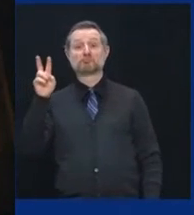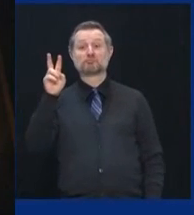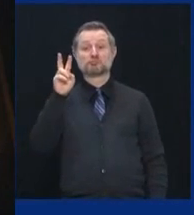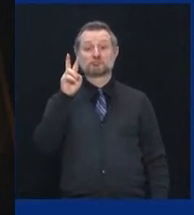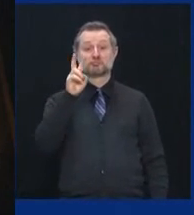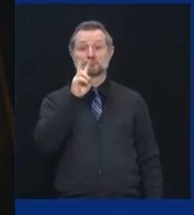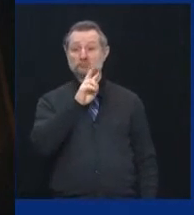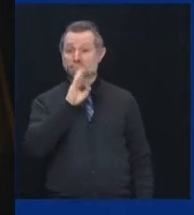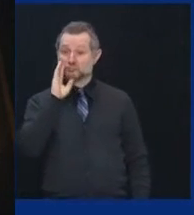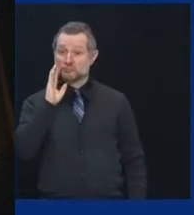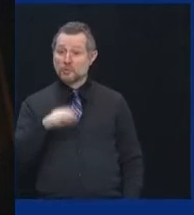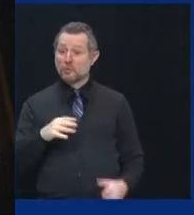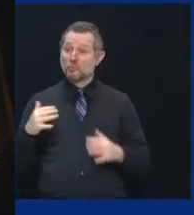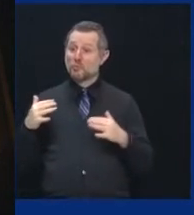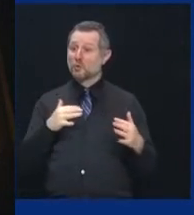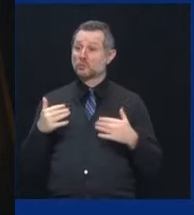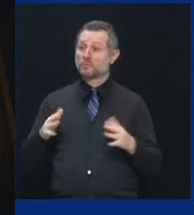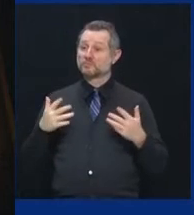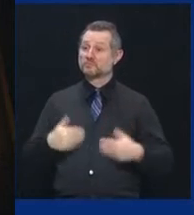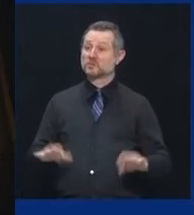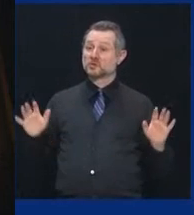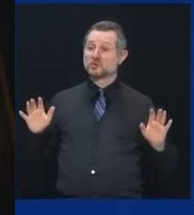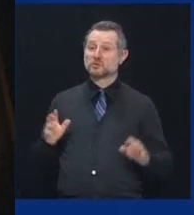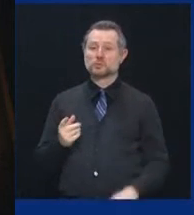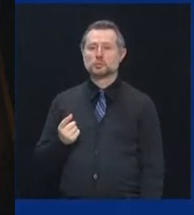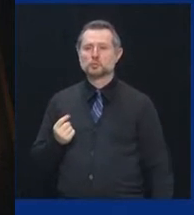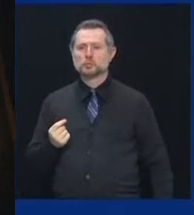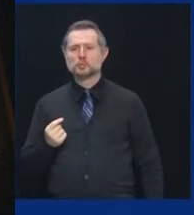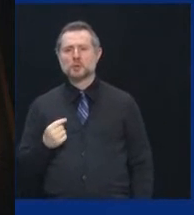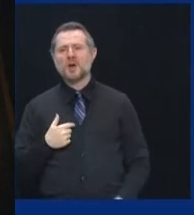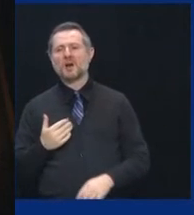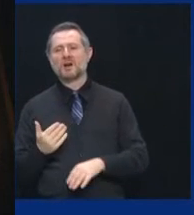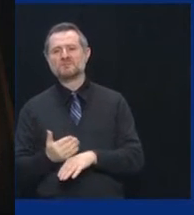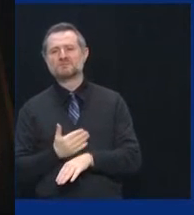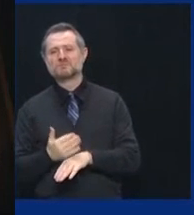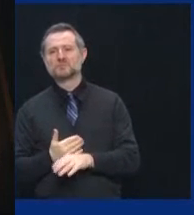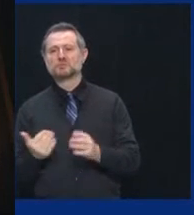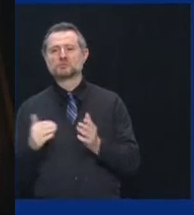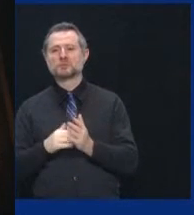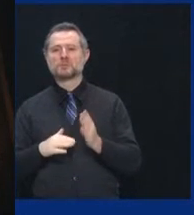war is when the reconstruction begins. And in